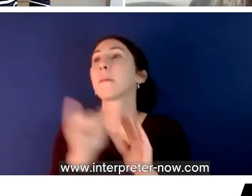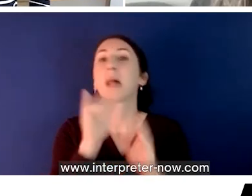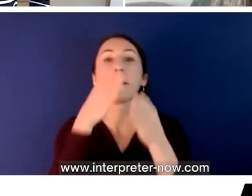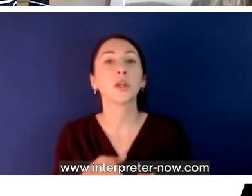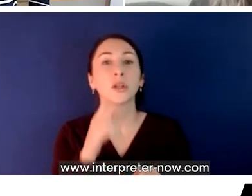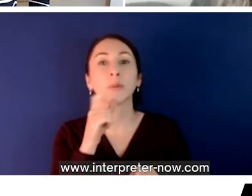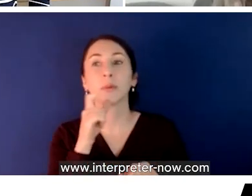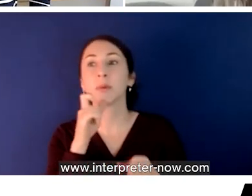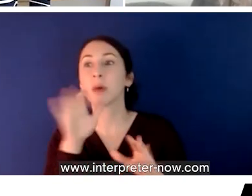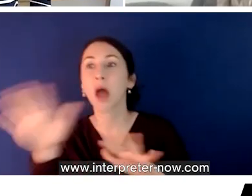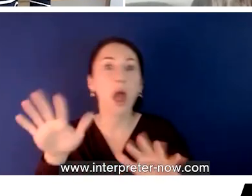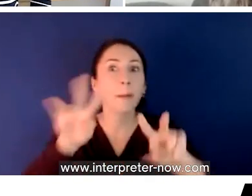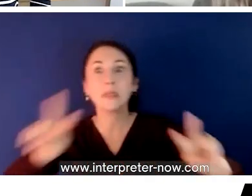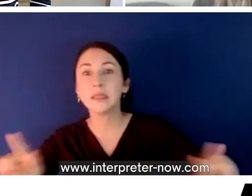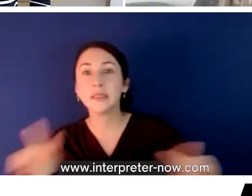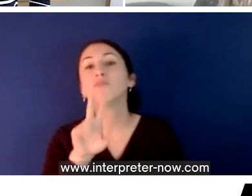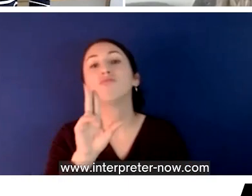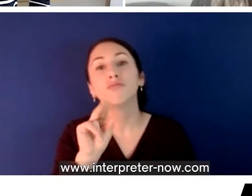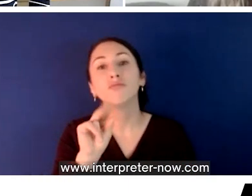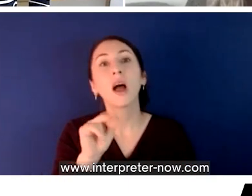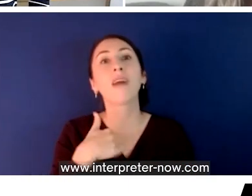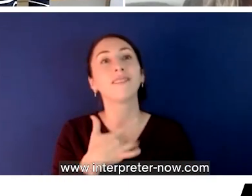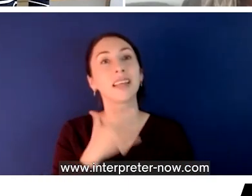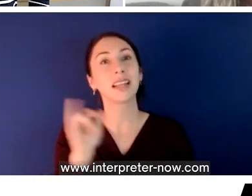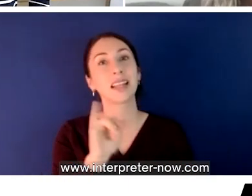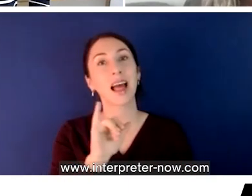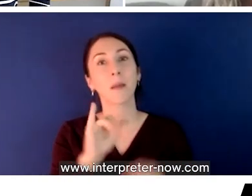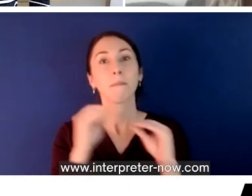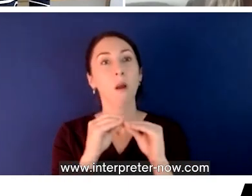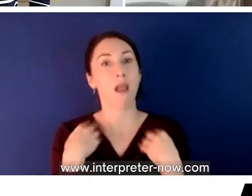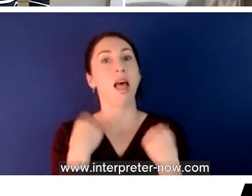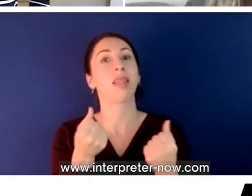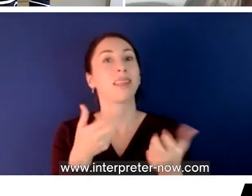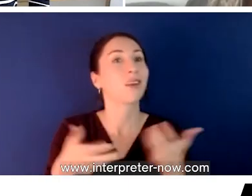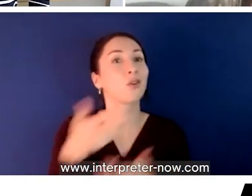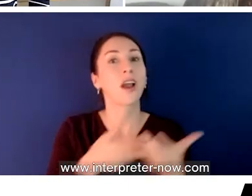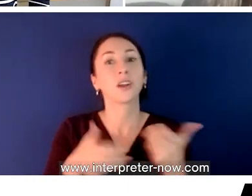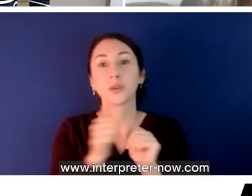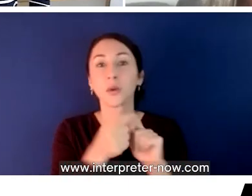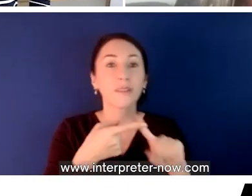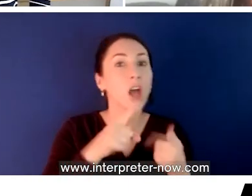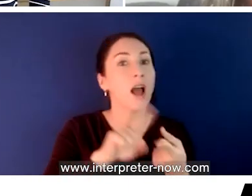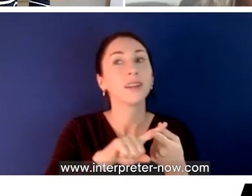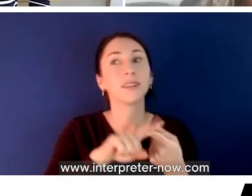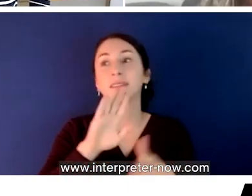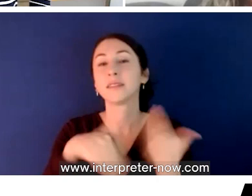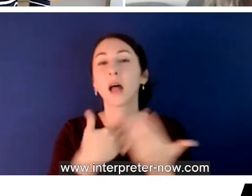have healthier interactions with right outside of work too, my friends, with my like all of my social relationships. So it's right. It's good work all around, to your